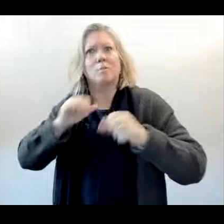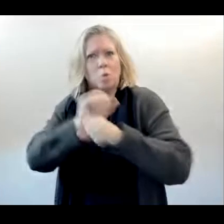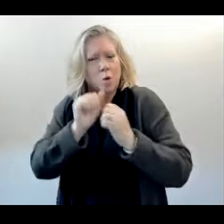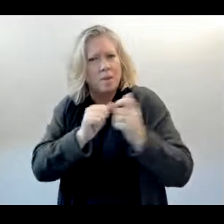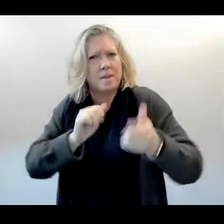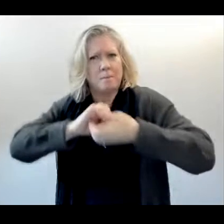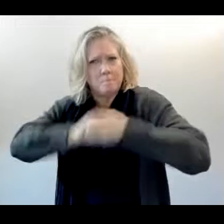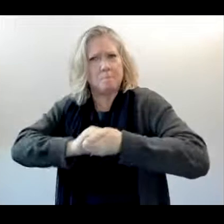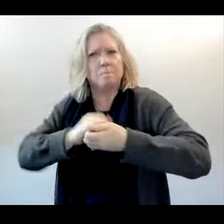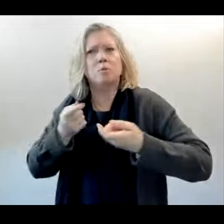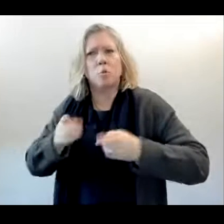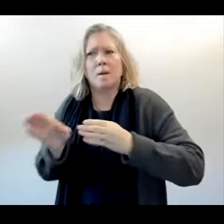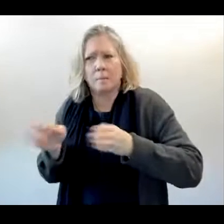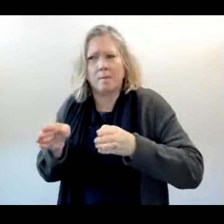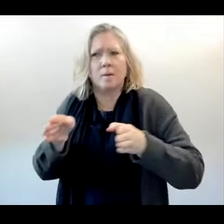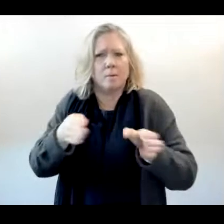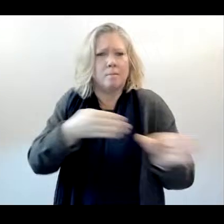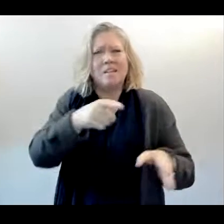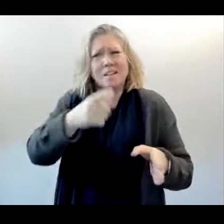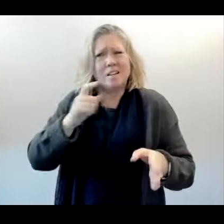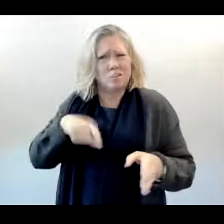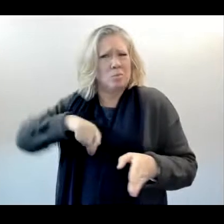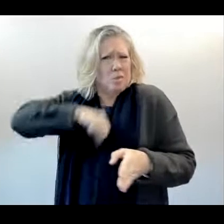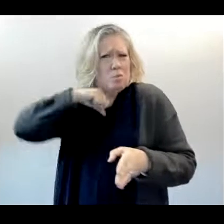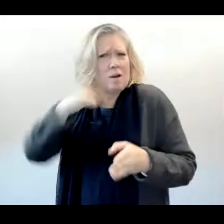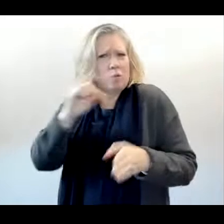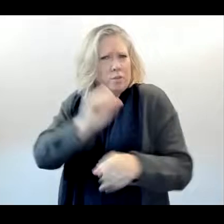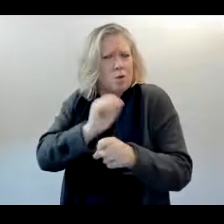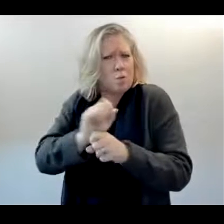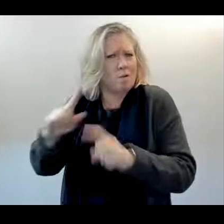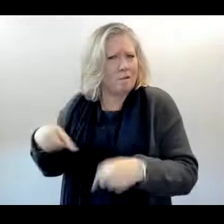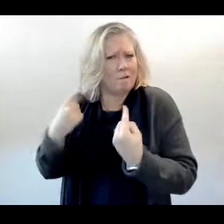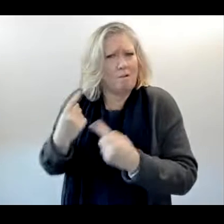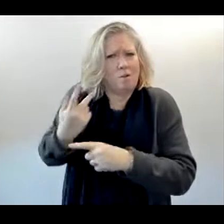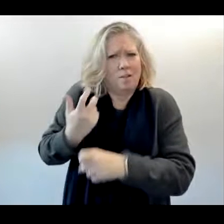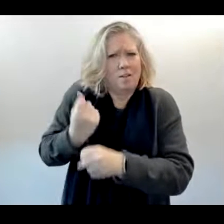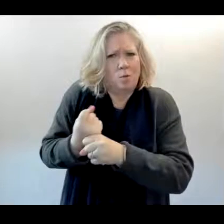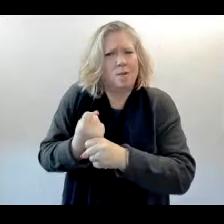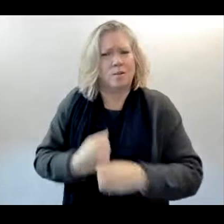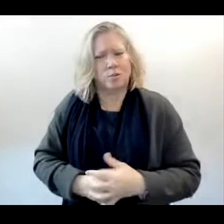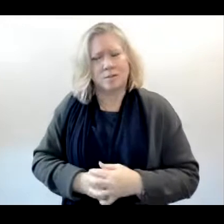head very high for the work that this organization has accomplished over the last few years.